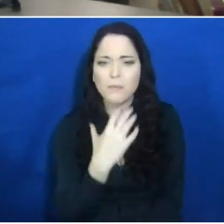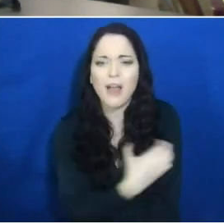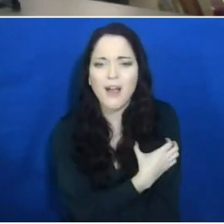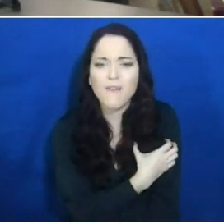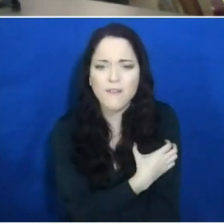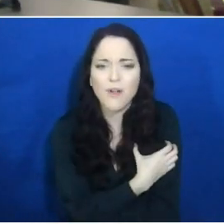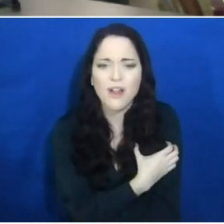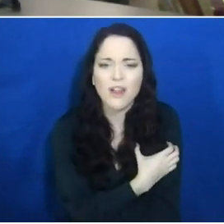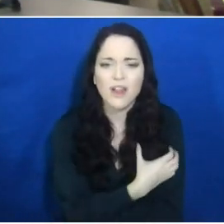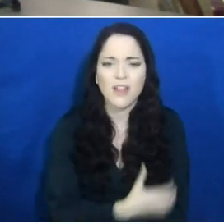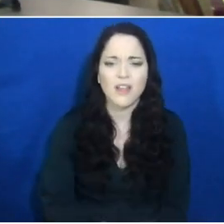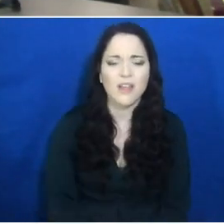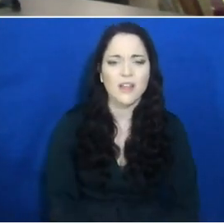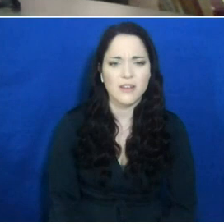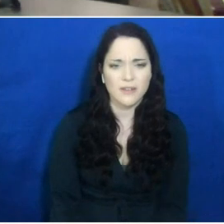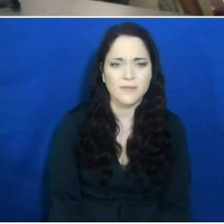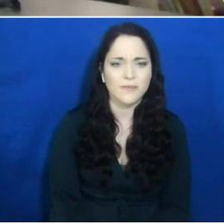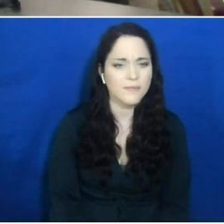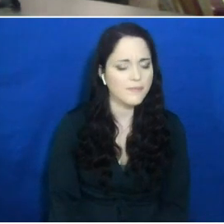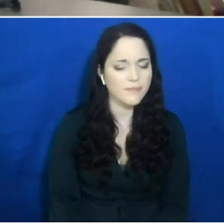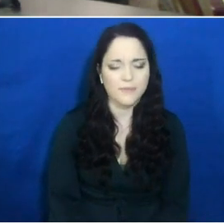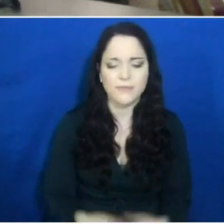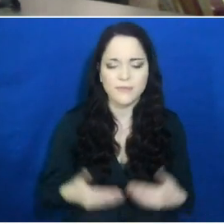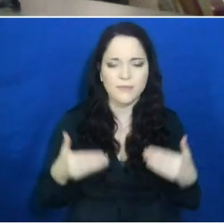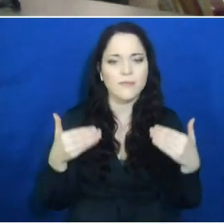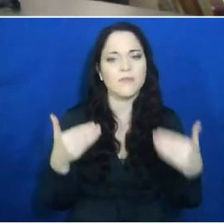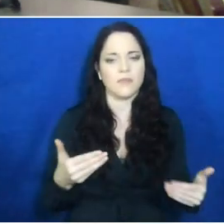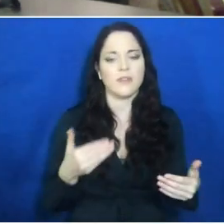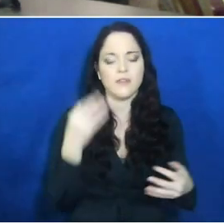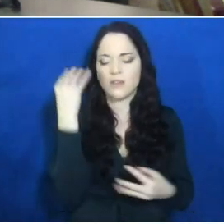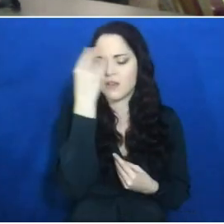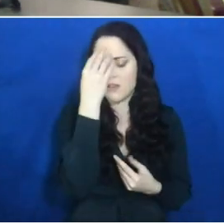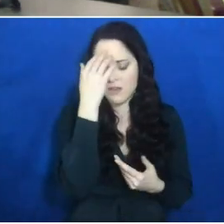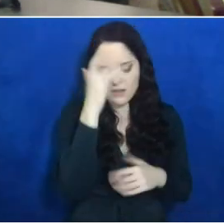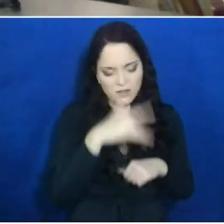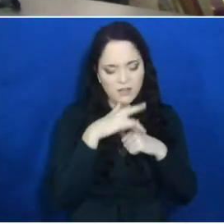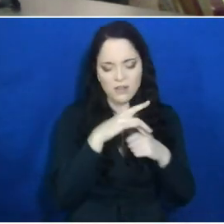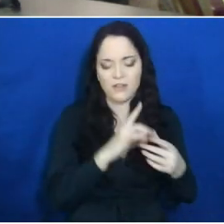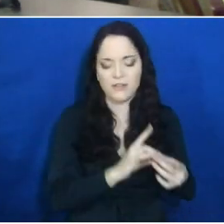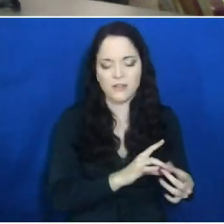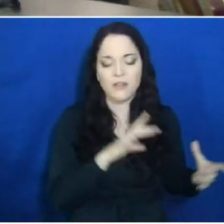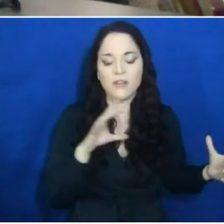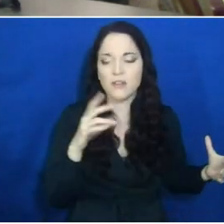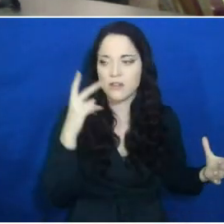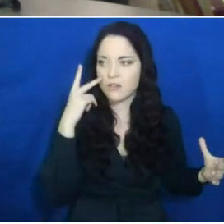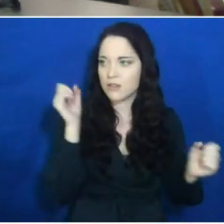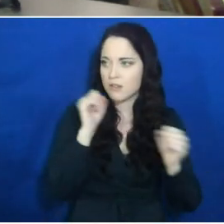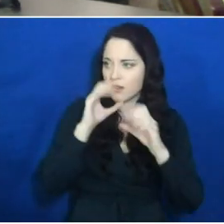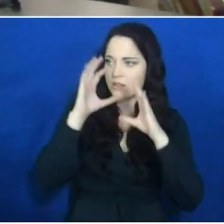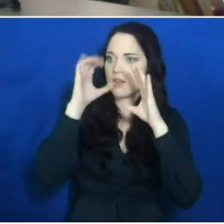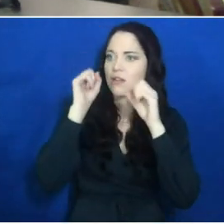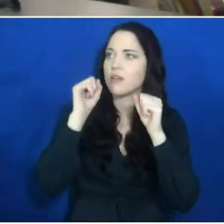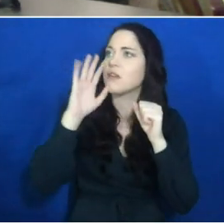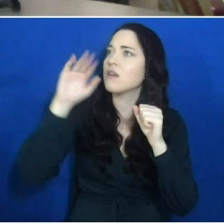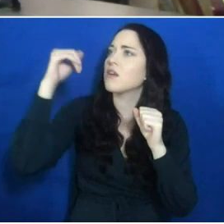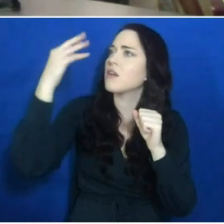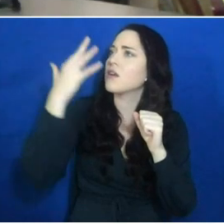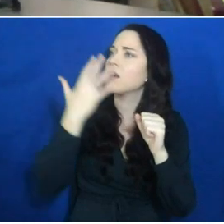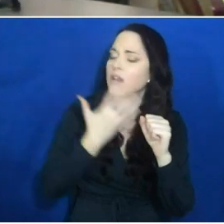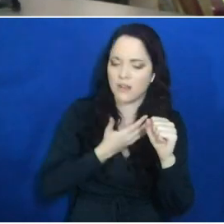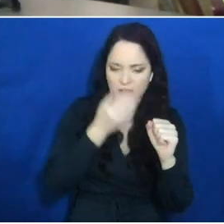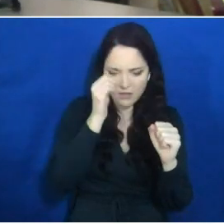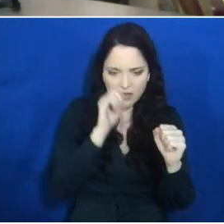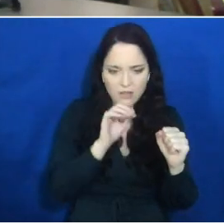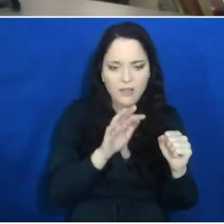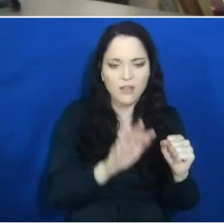So let it go and be amazed by what you see through eyes of grace. The prisoner that it finally